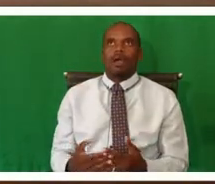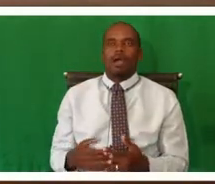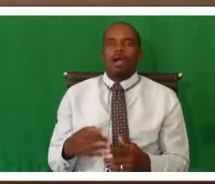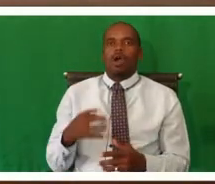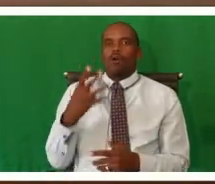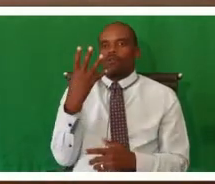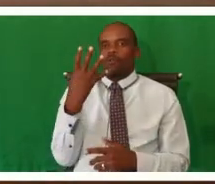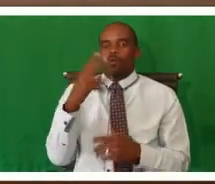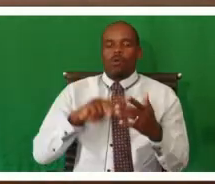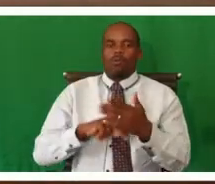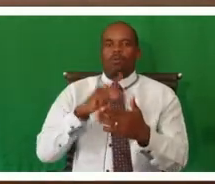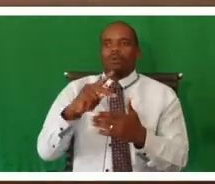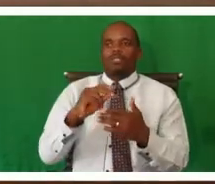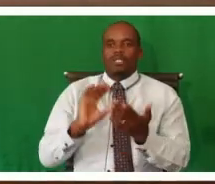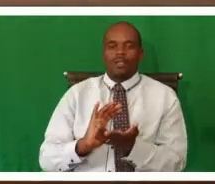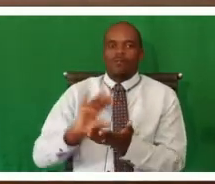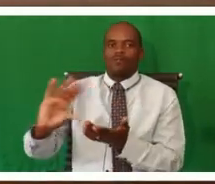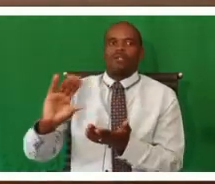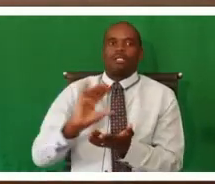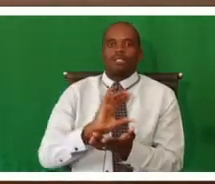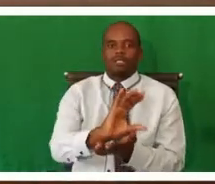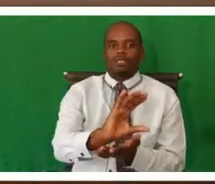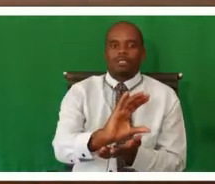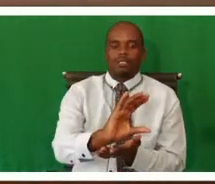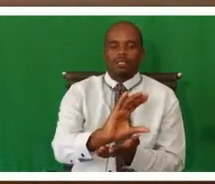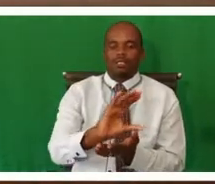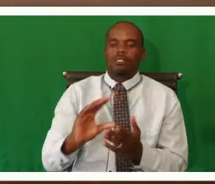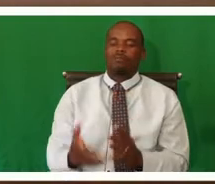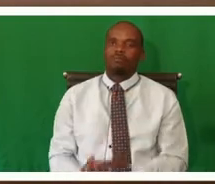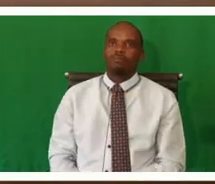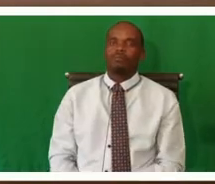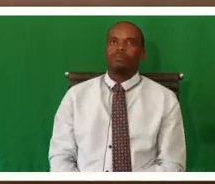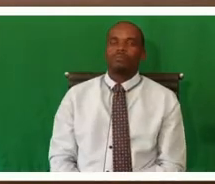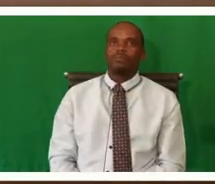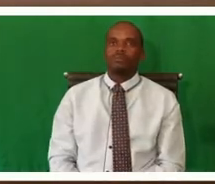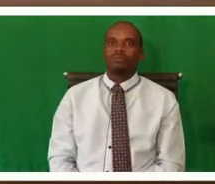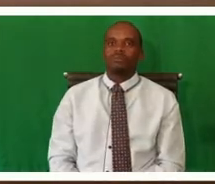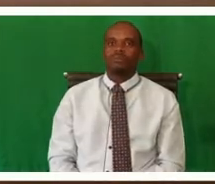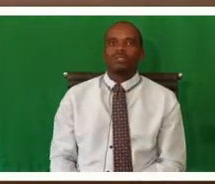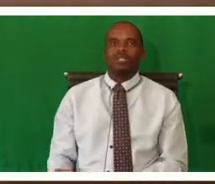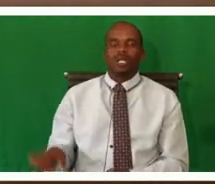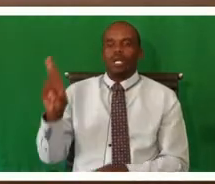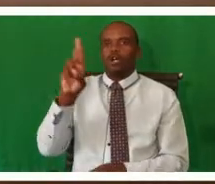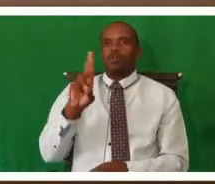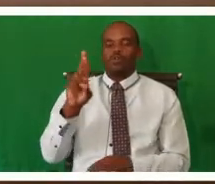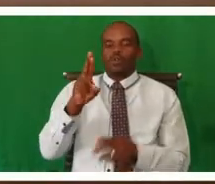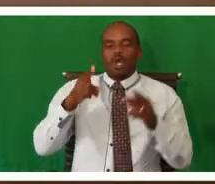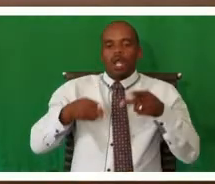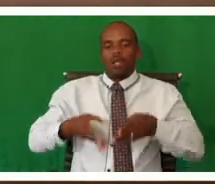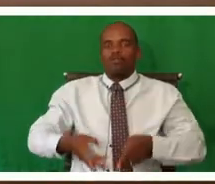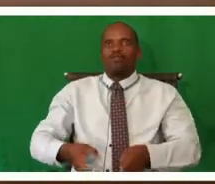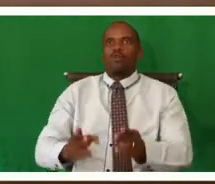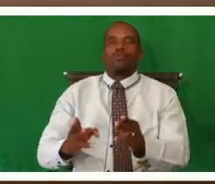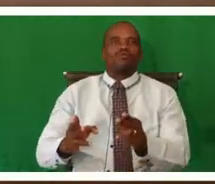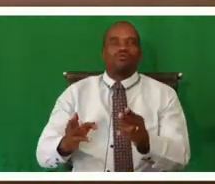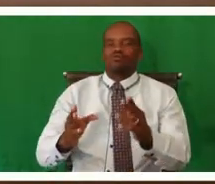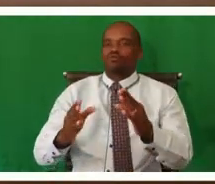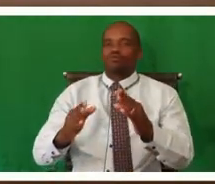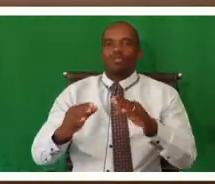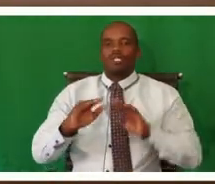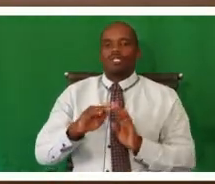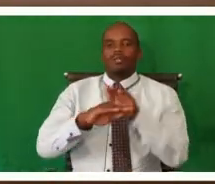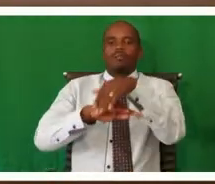project funding preparations. Rural roads and rural bridges